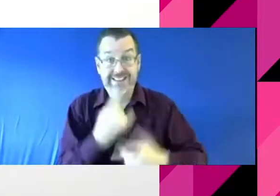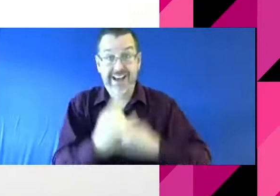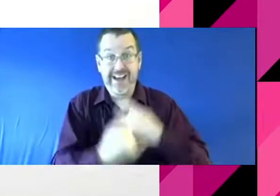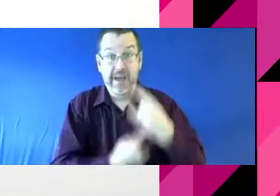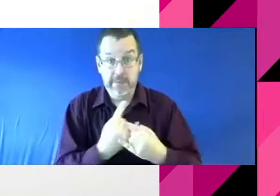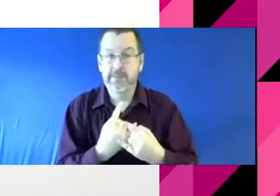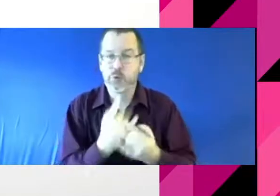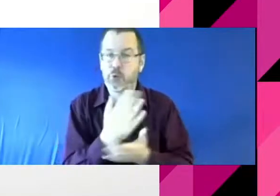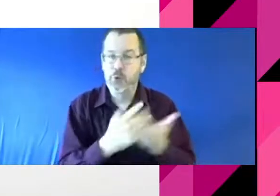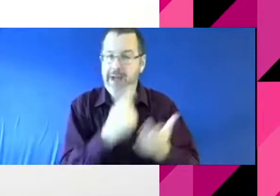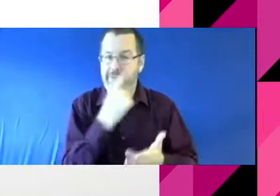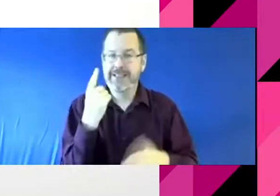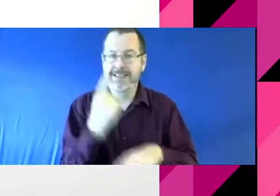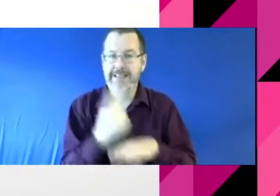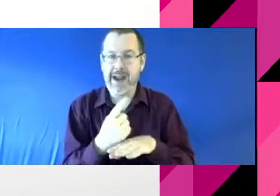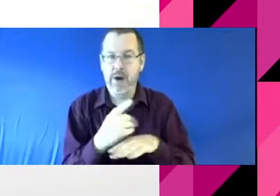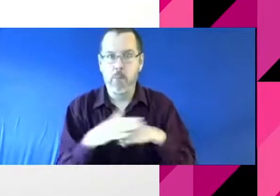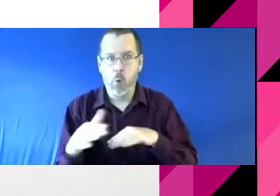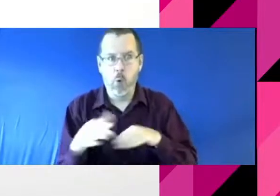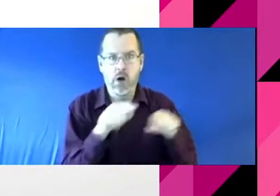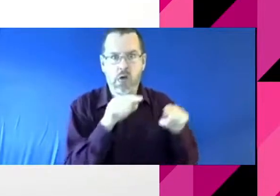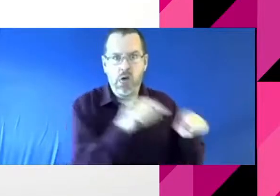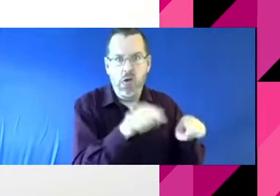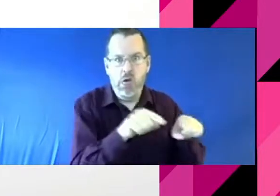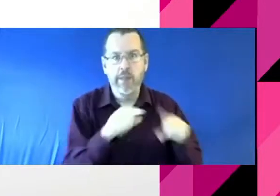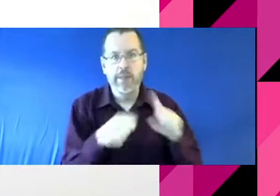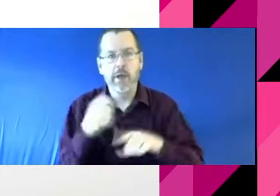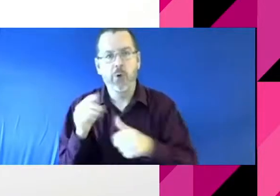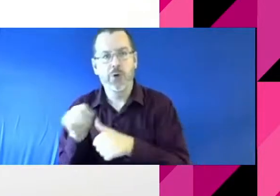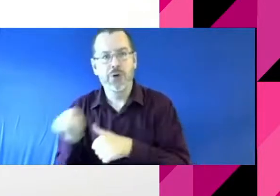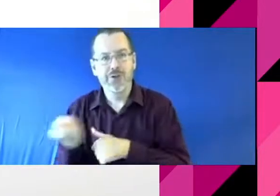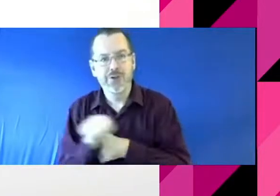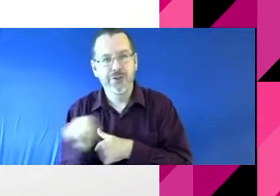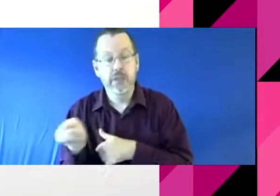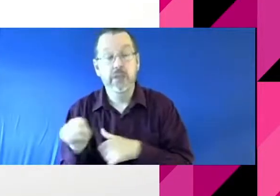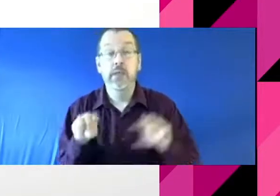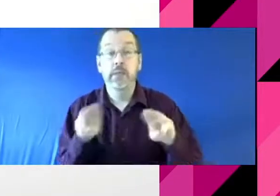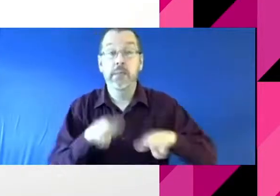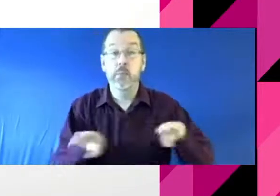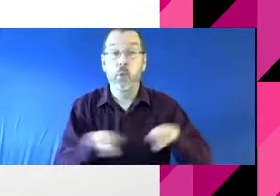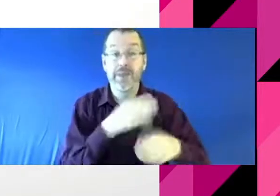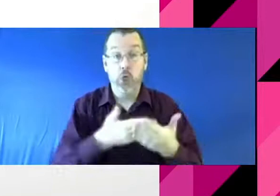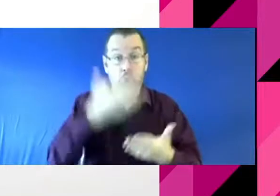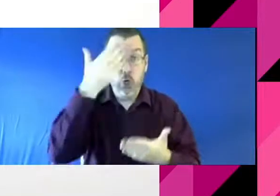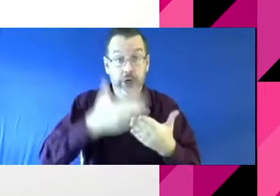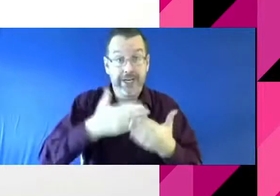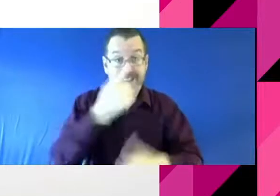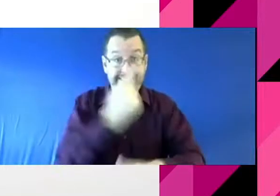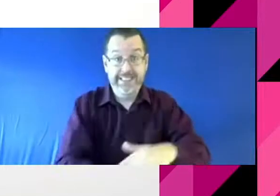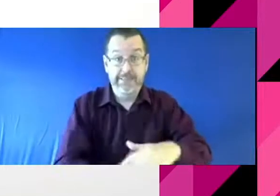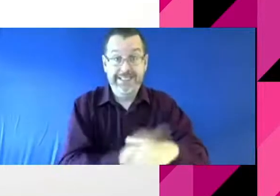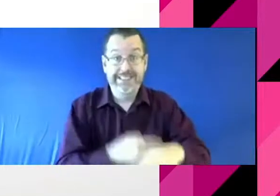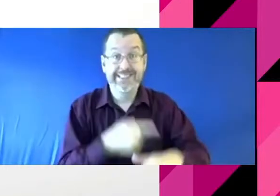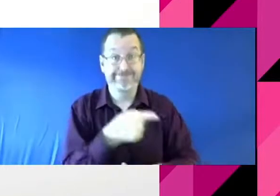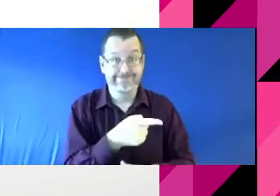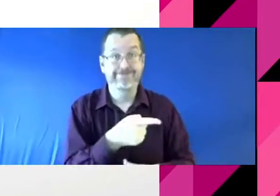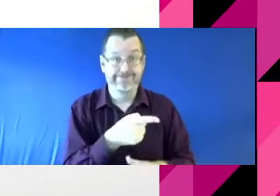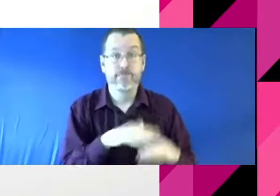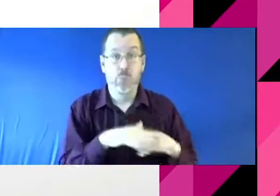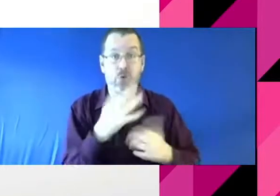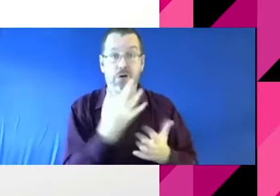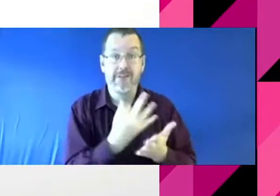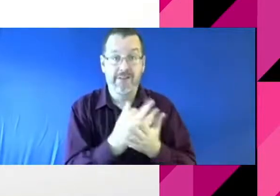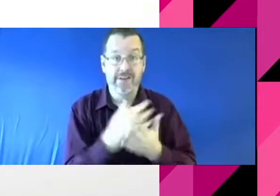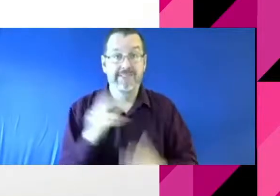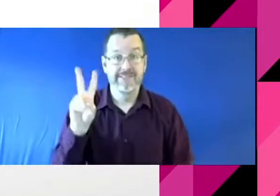some indications that people with learning disabilities feature more as victims in